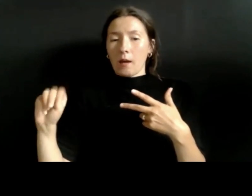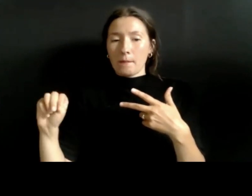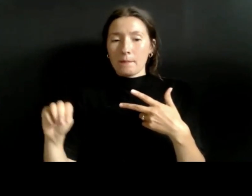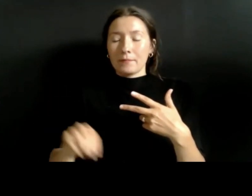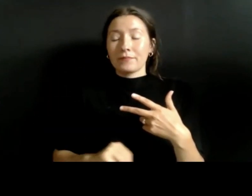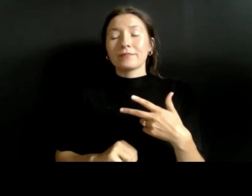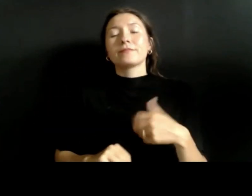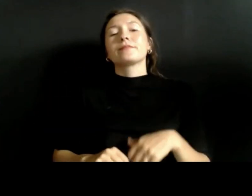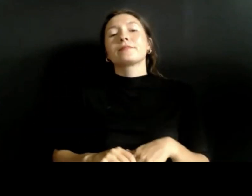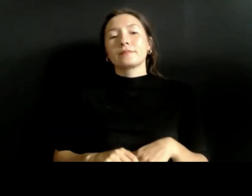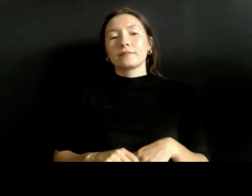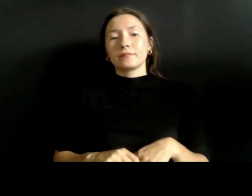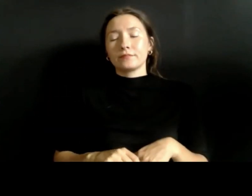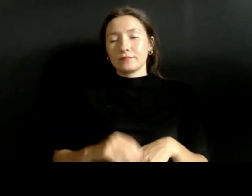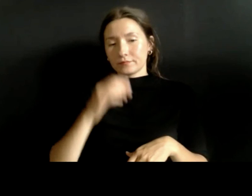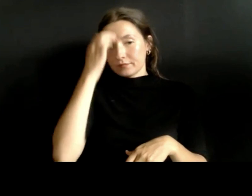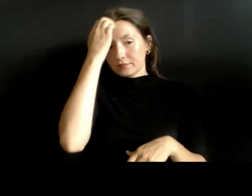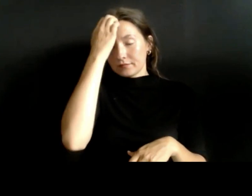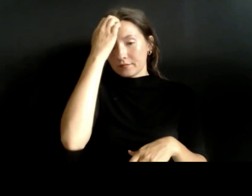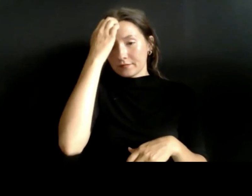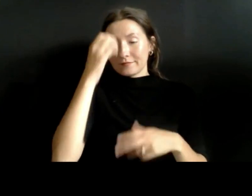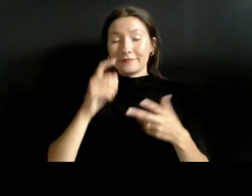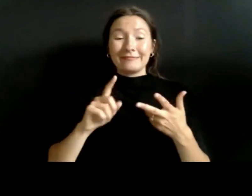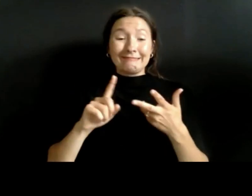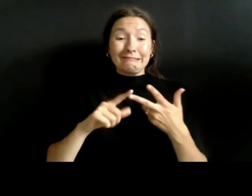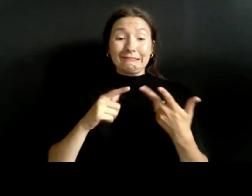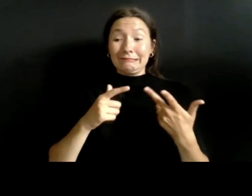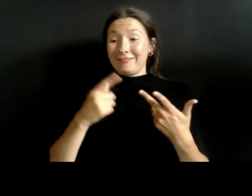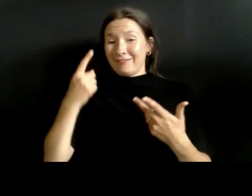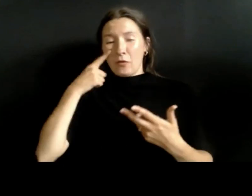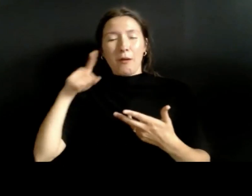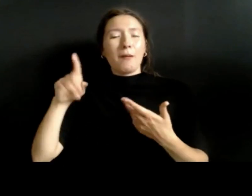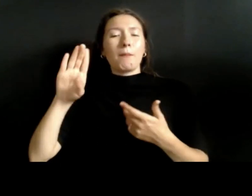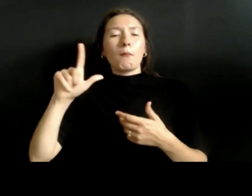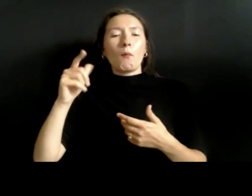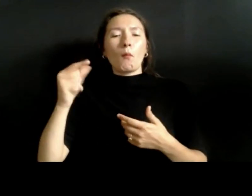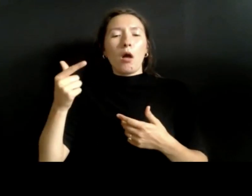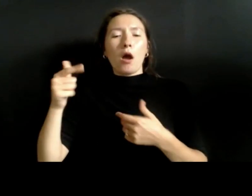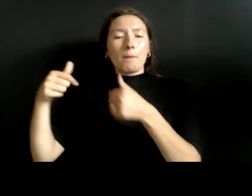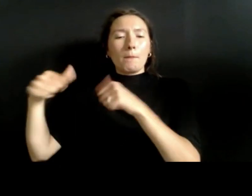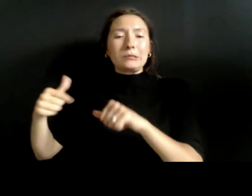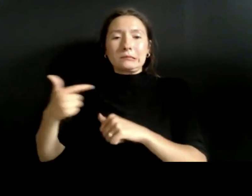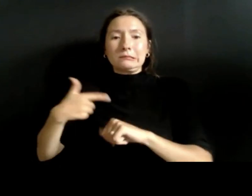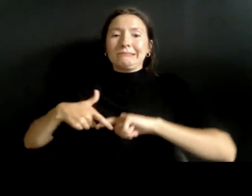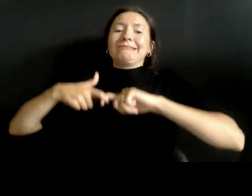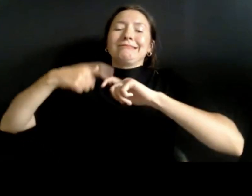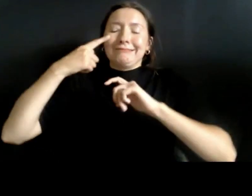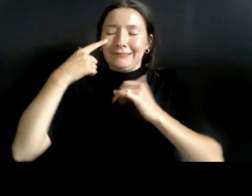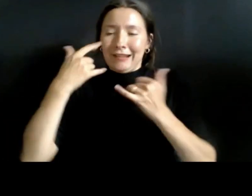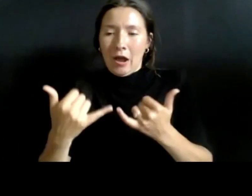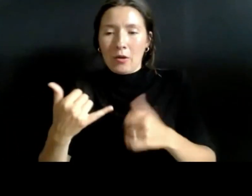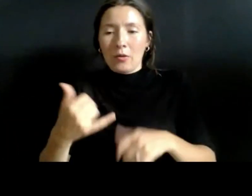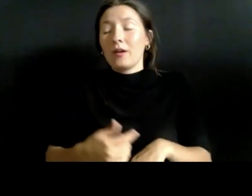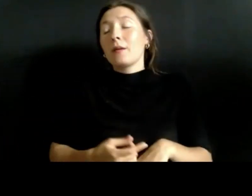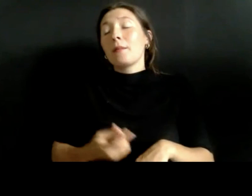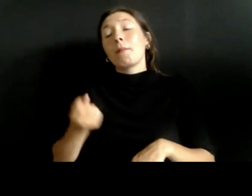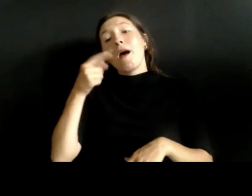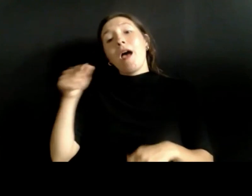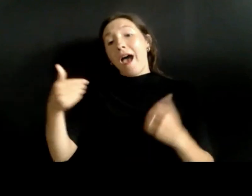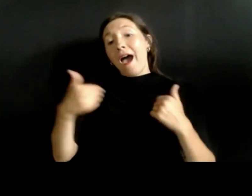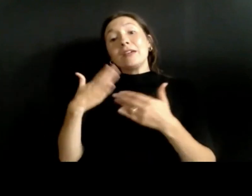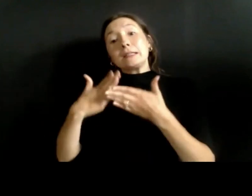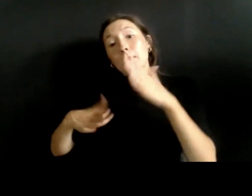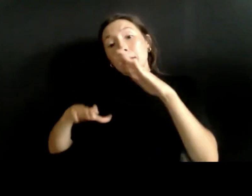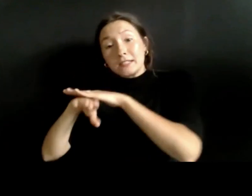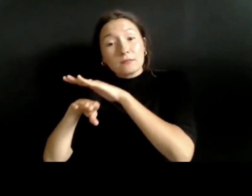some accessibility information on there. In fact, I've got a blog post that I'm going to put out next week on screen readers